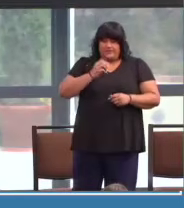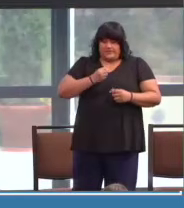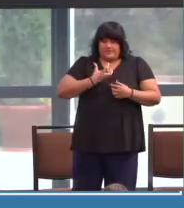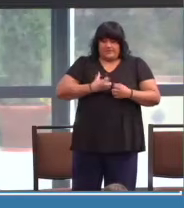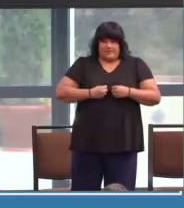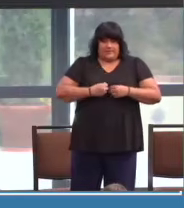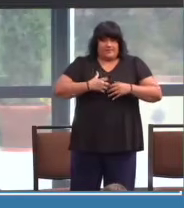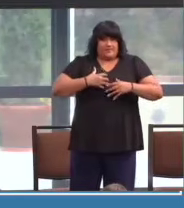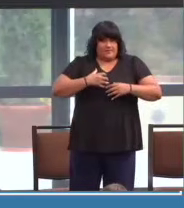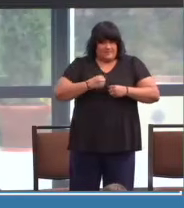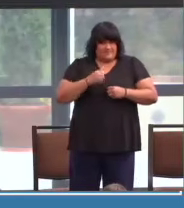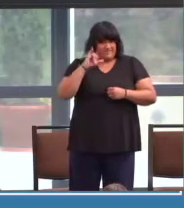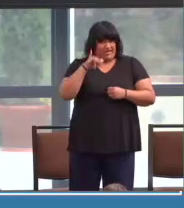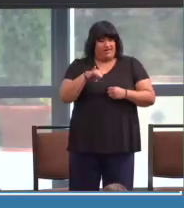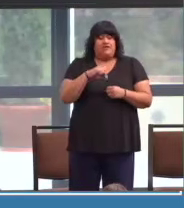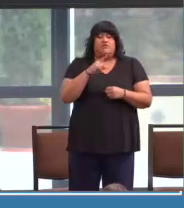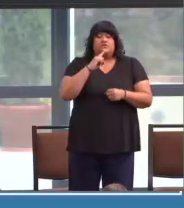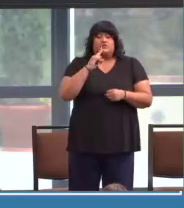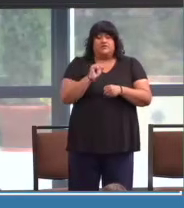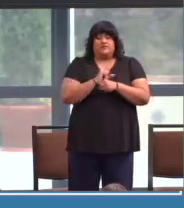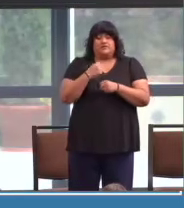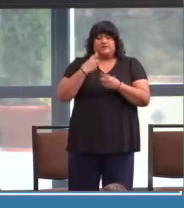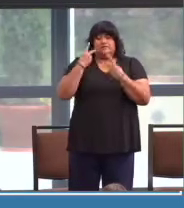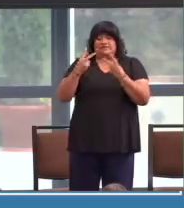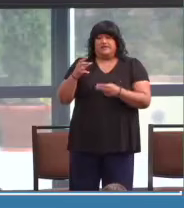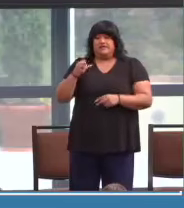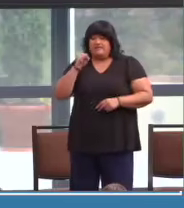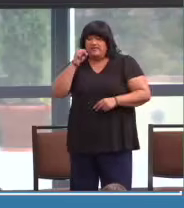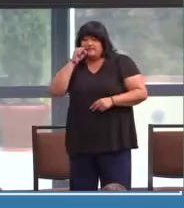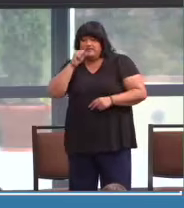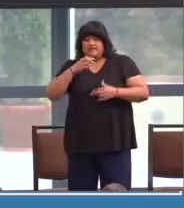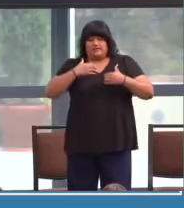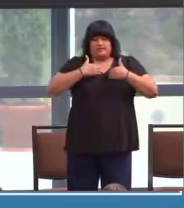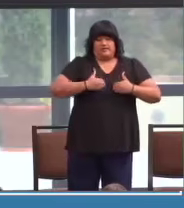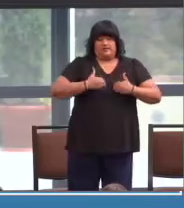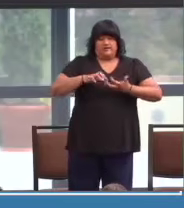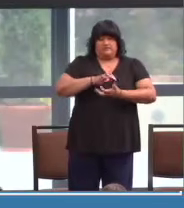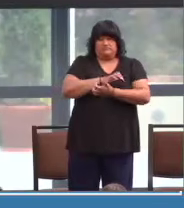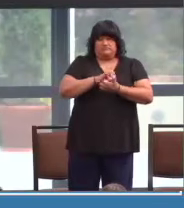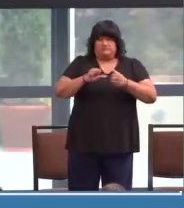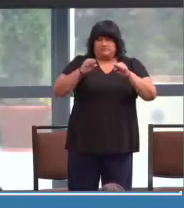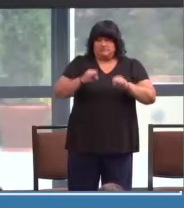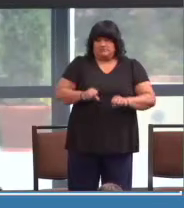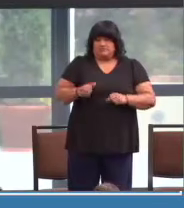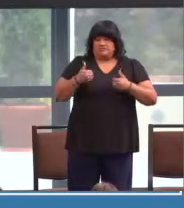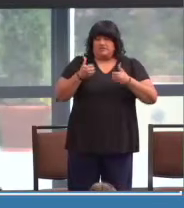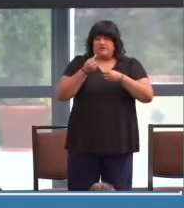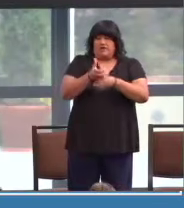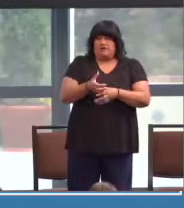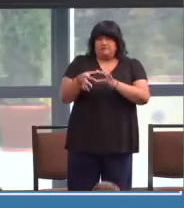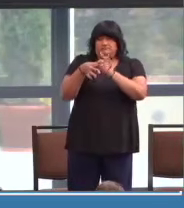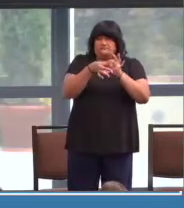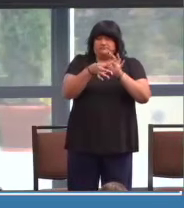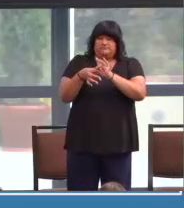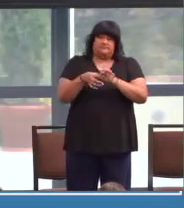we actually published something called vaping-associated lung injury, where with certain vapes, whether it's THC or a